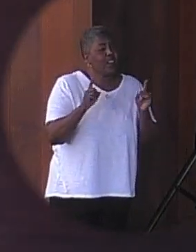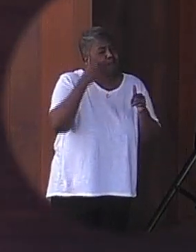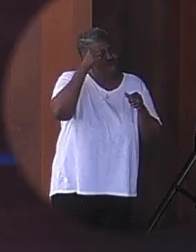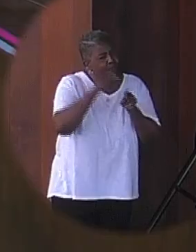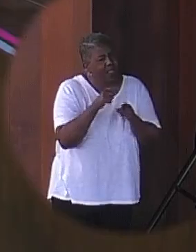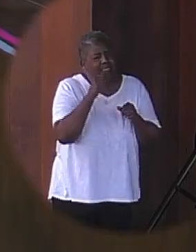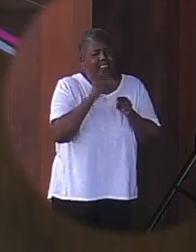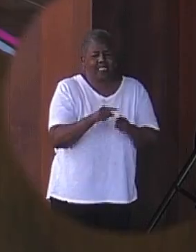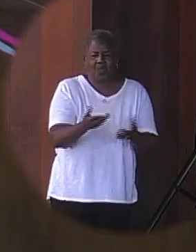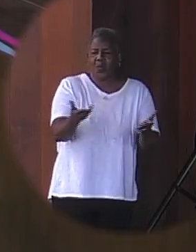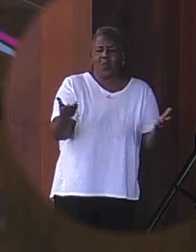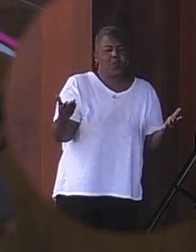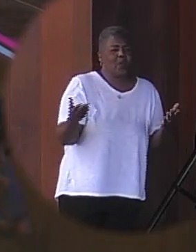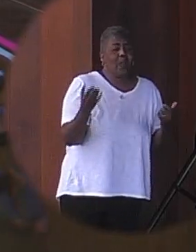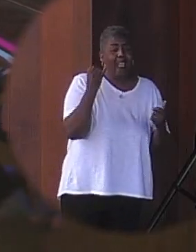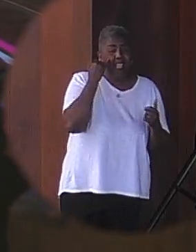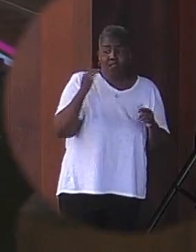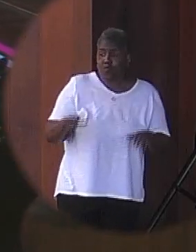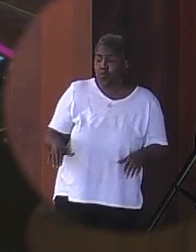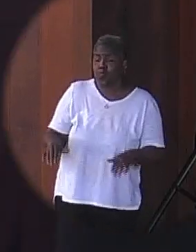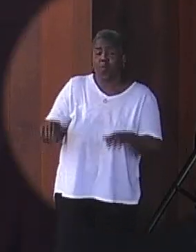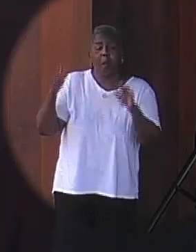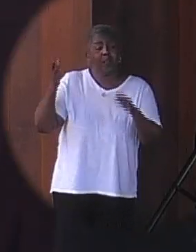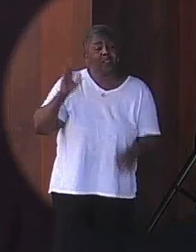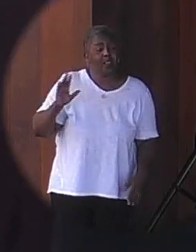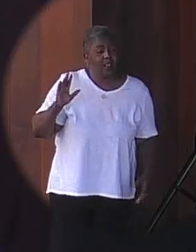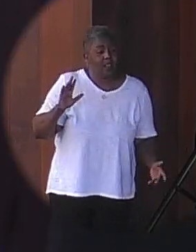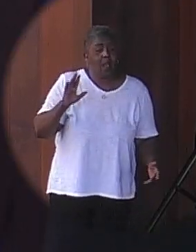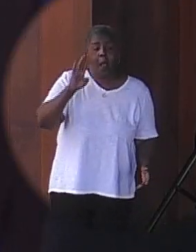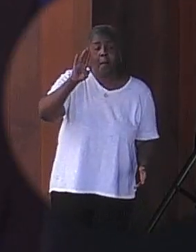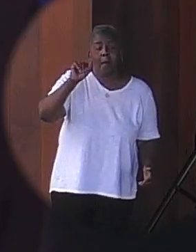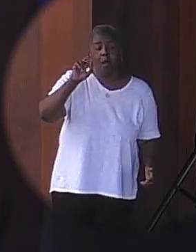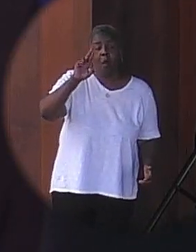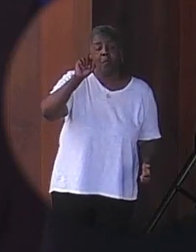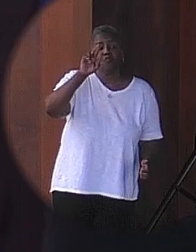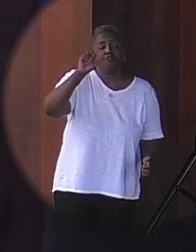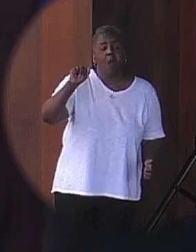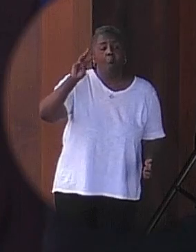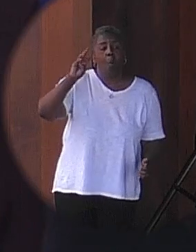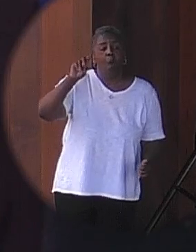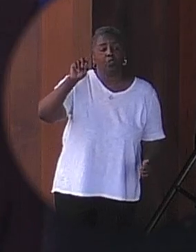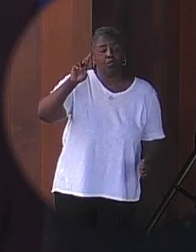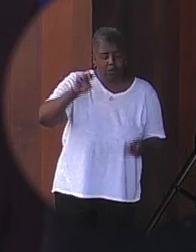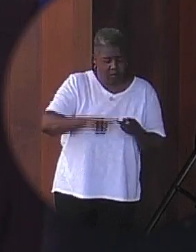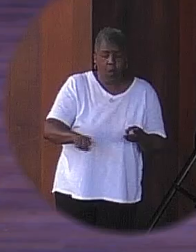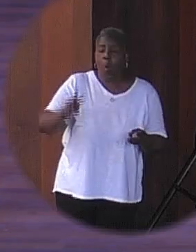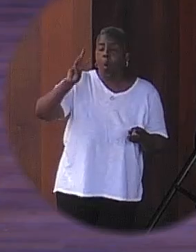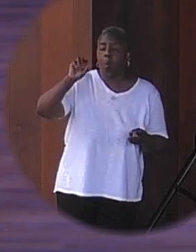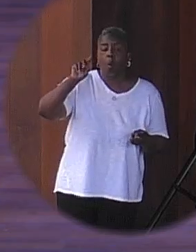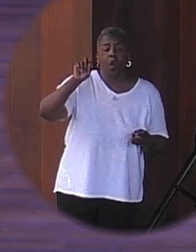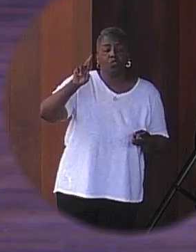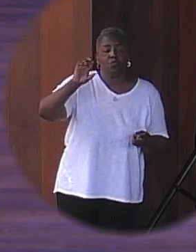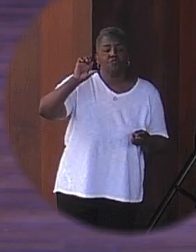Beloved, if you were raised in the era of Barbara Walters and Walter Cronkite,